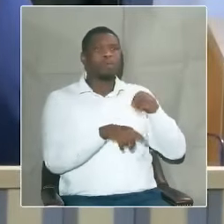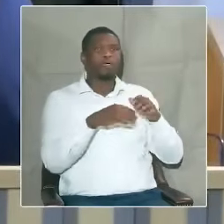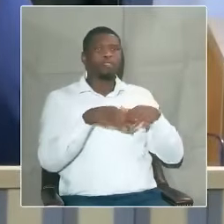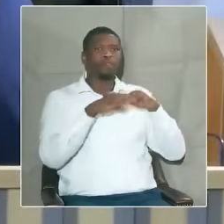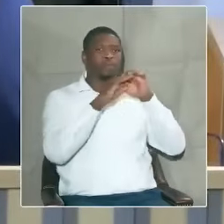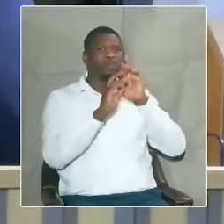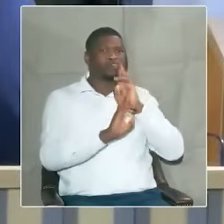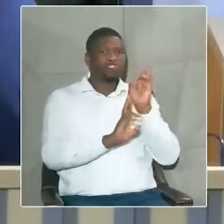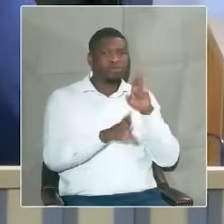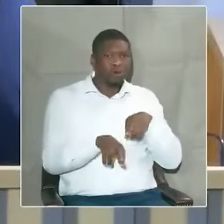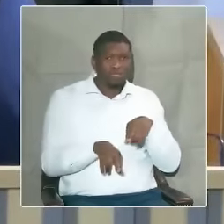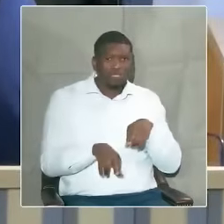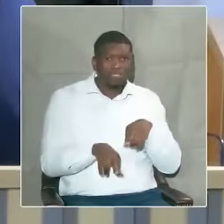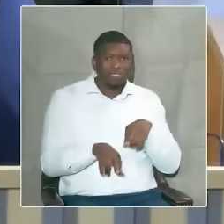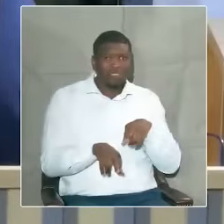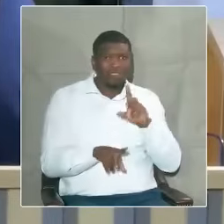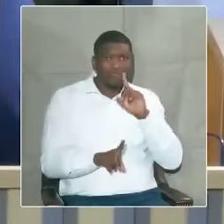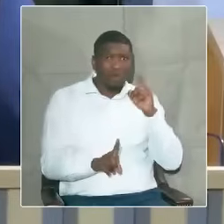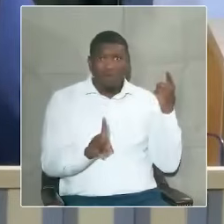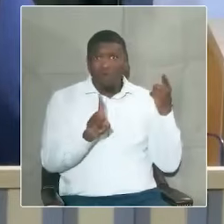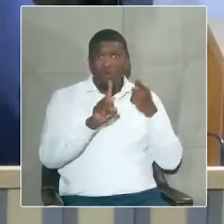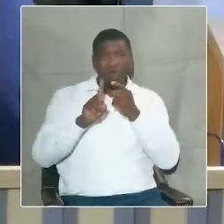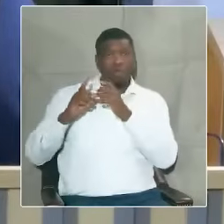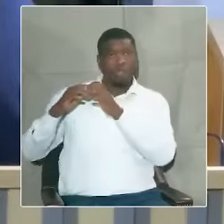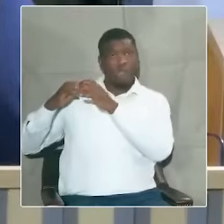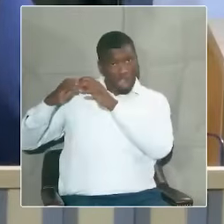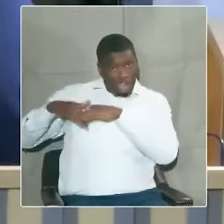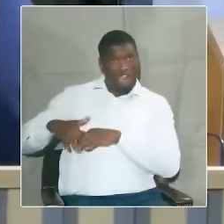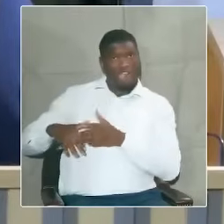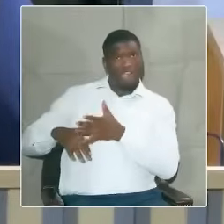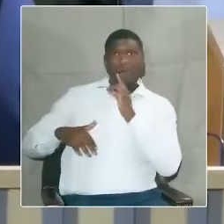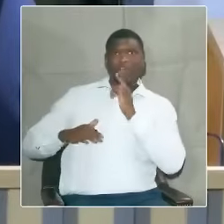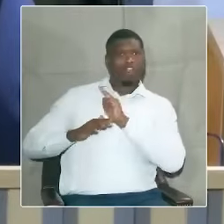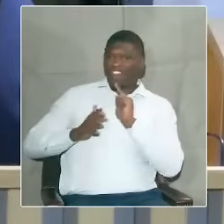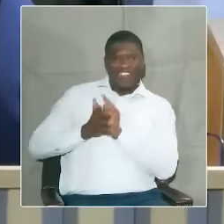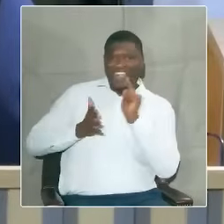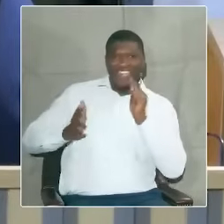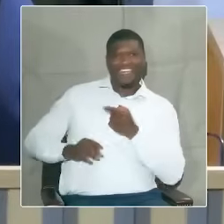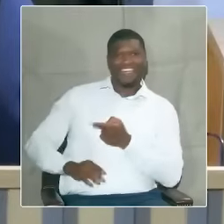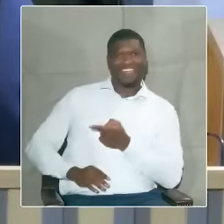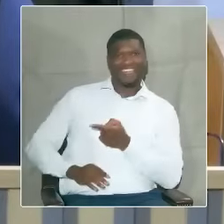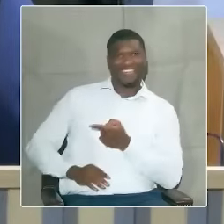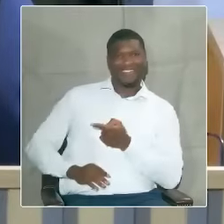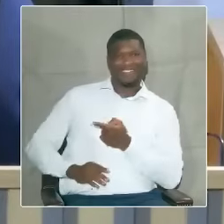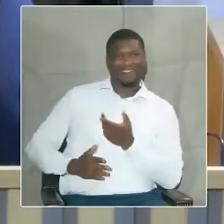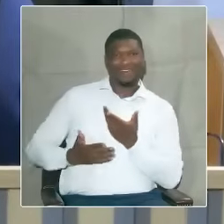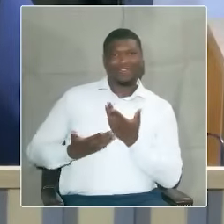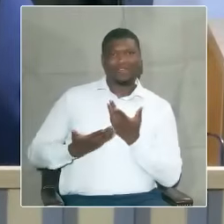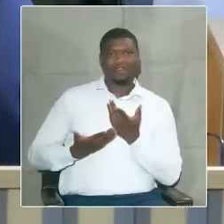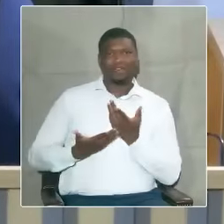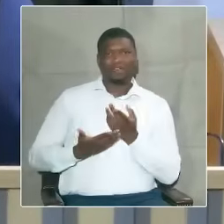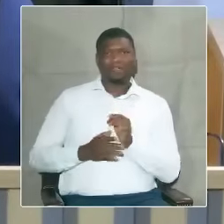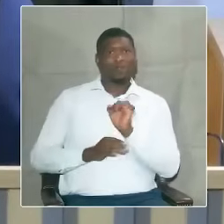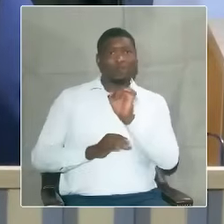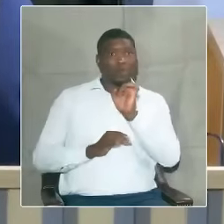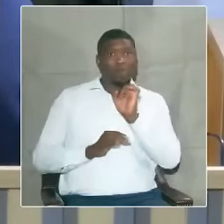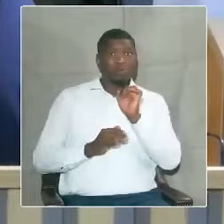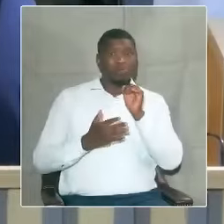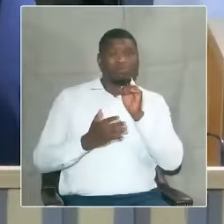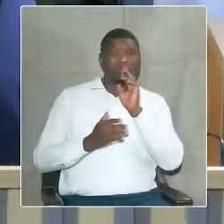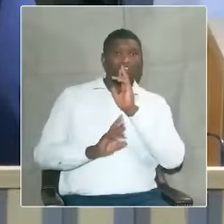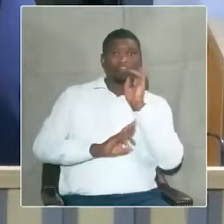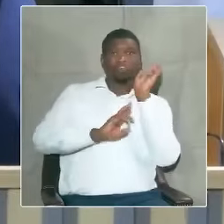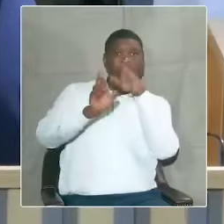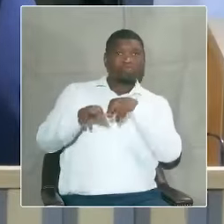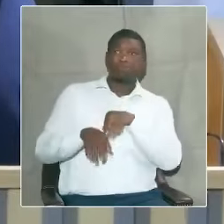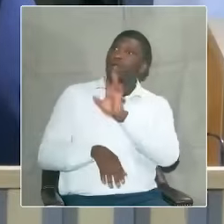you, on a disbandment that is unlawful. Why did you not say, Minister,